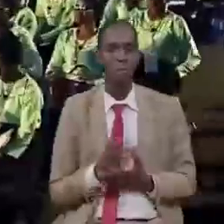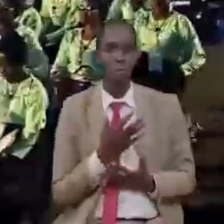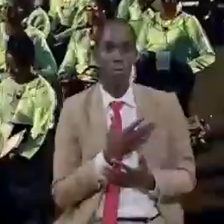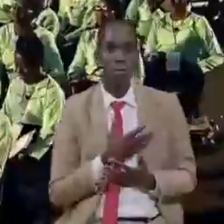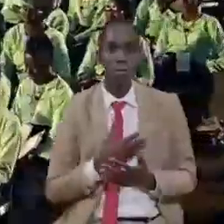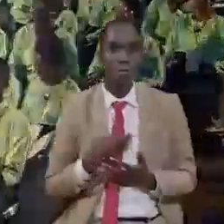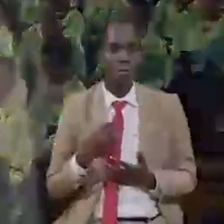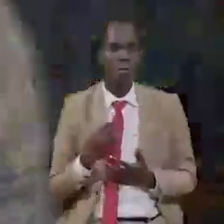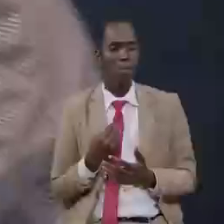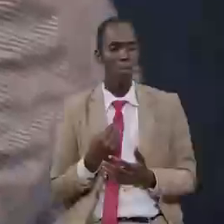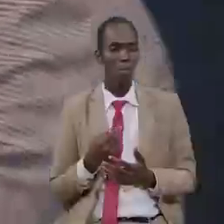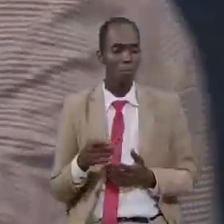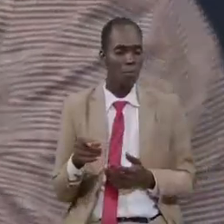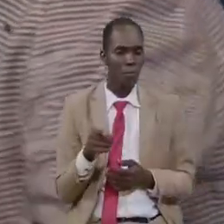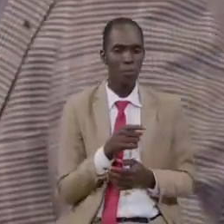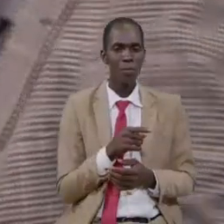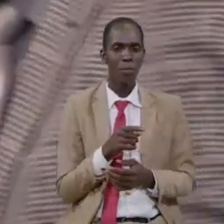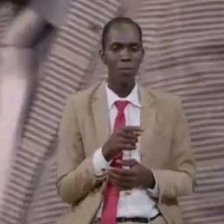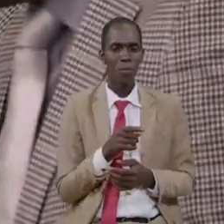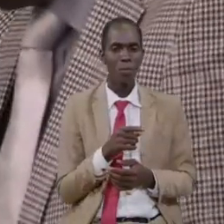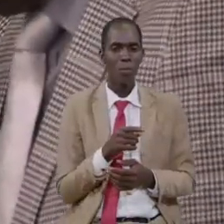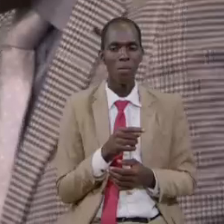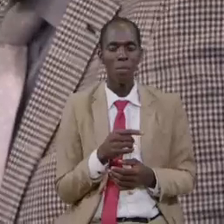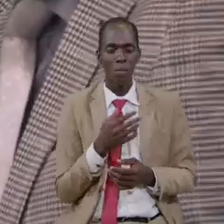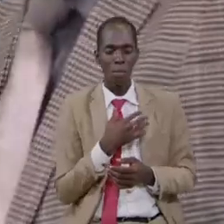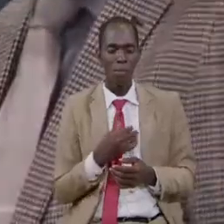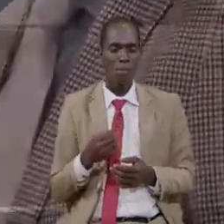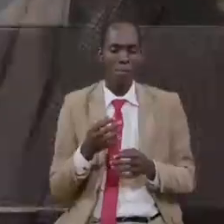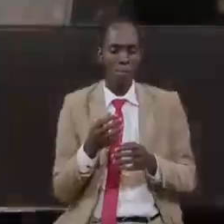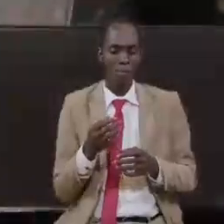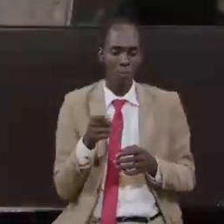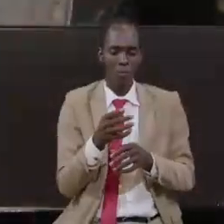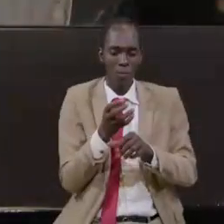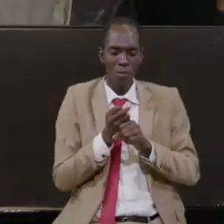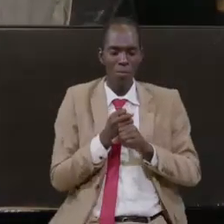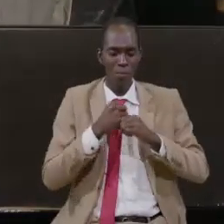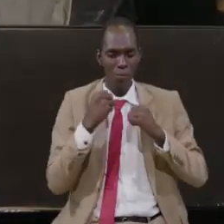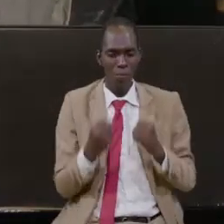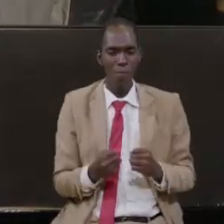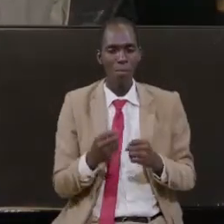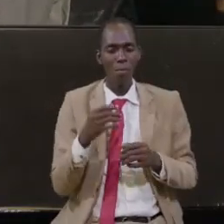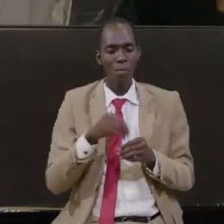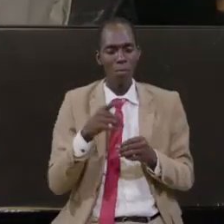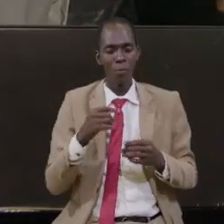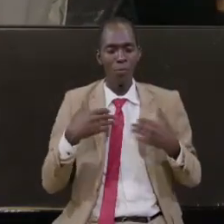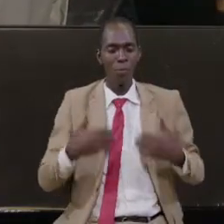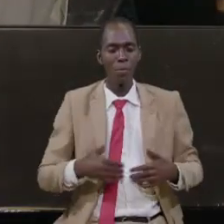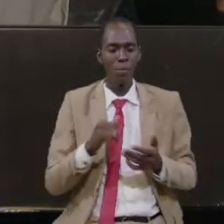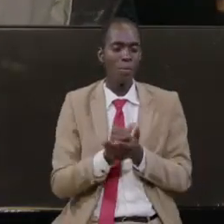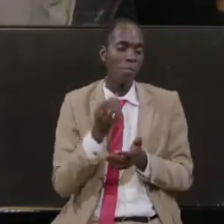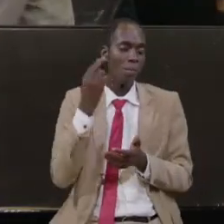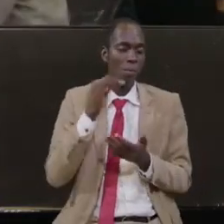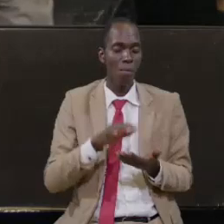child. And he received strength. The body that was now dead came alive again. That's